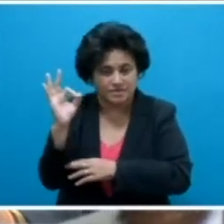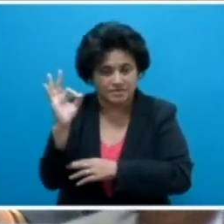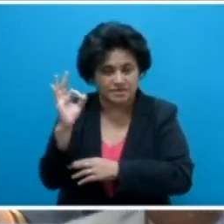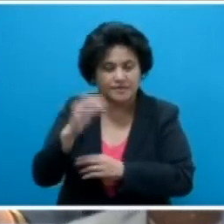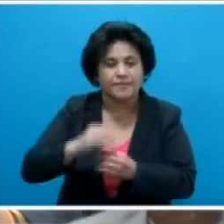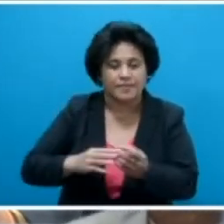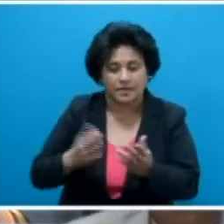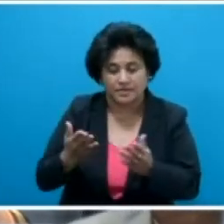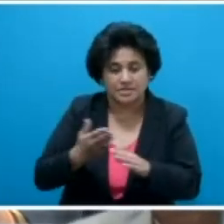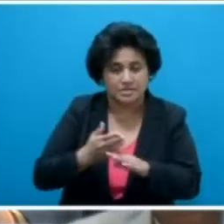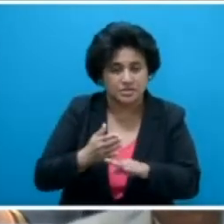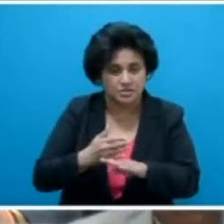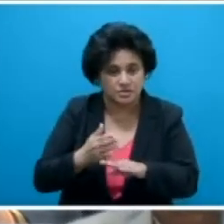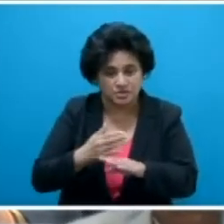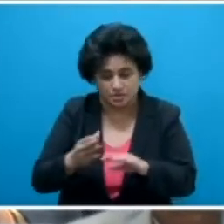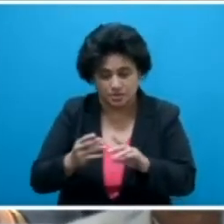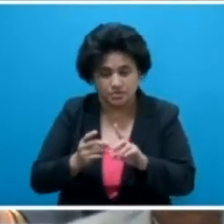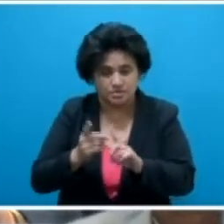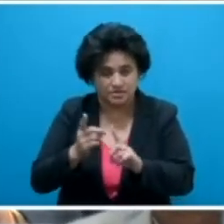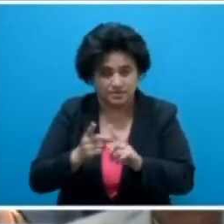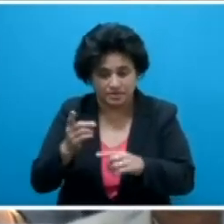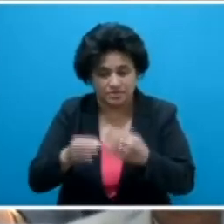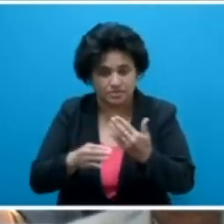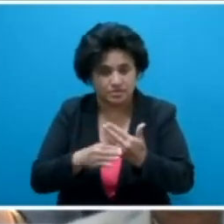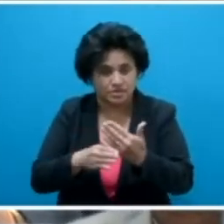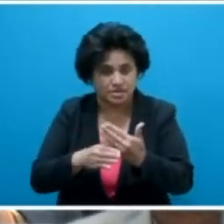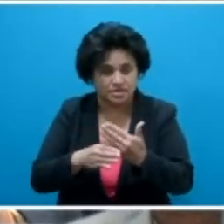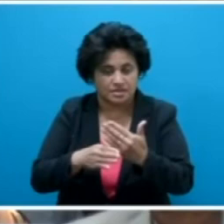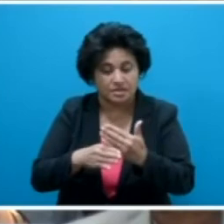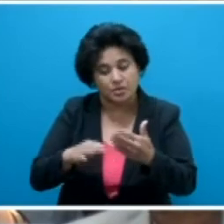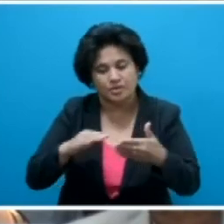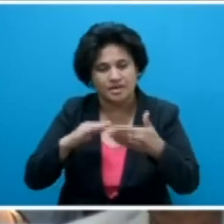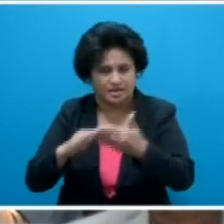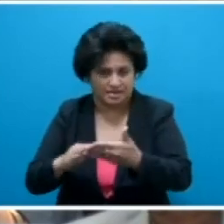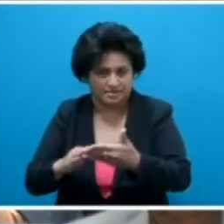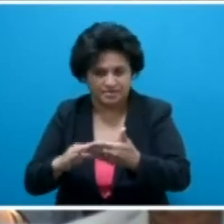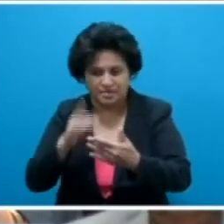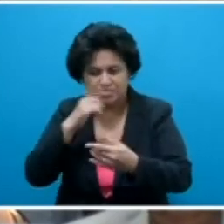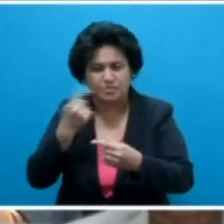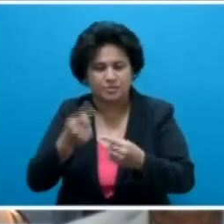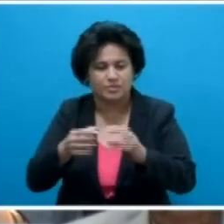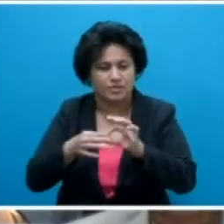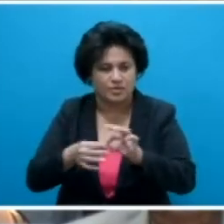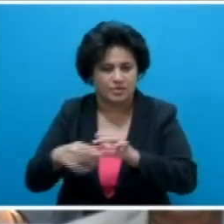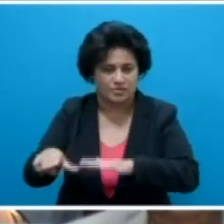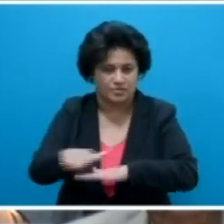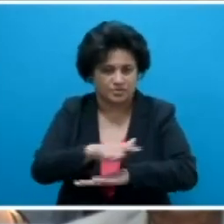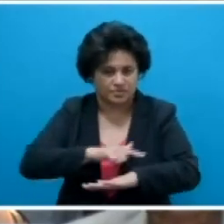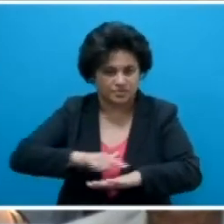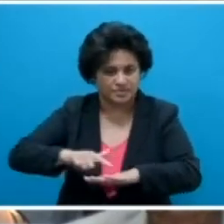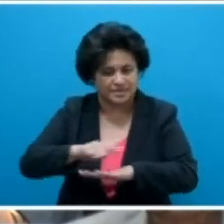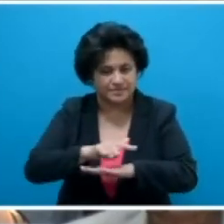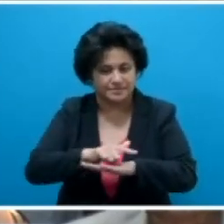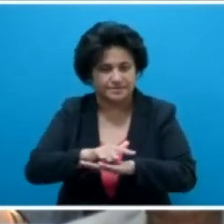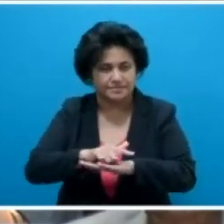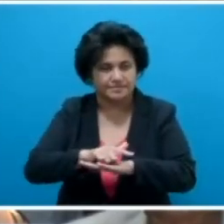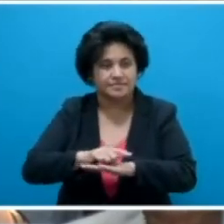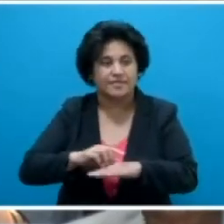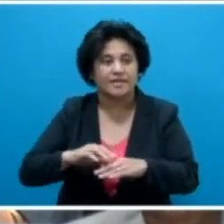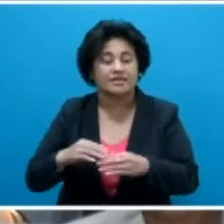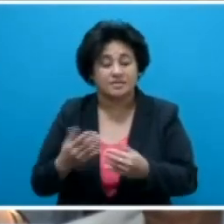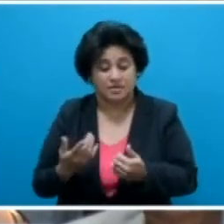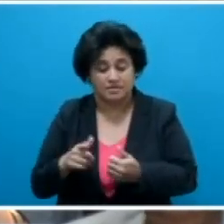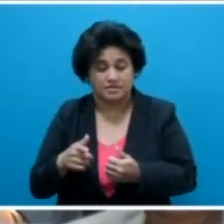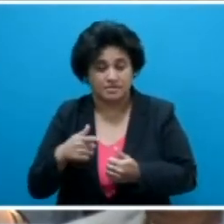new development will result in more returns to the resource owners. Honorable Speaker say, it is in this